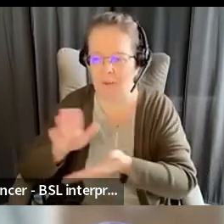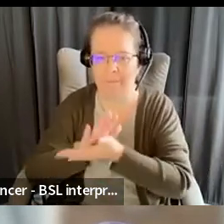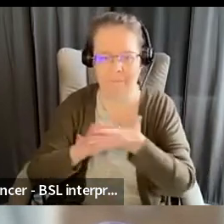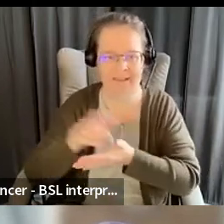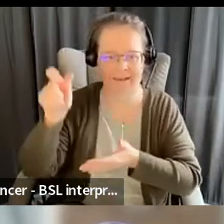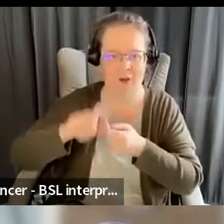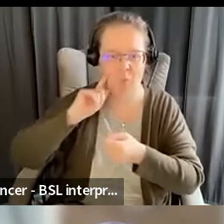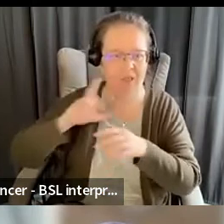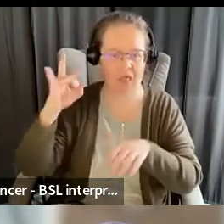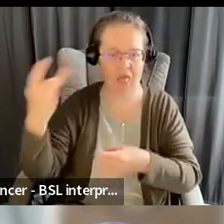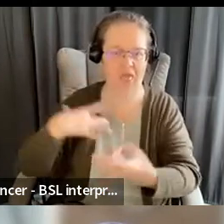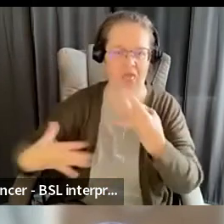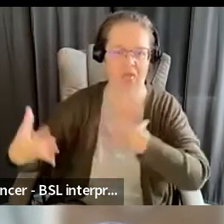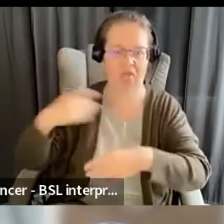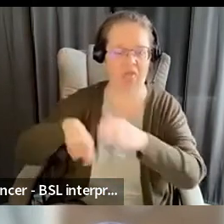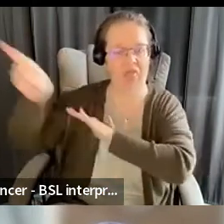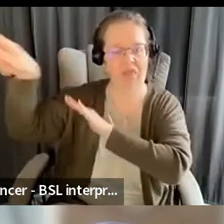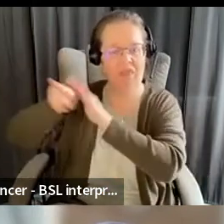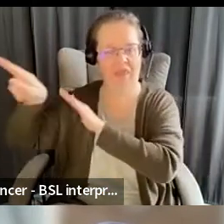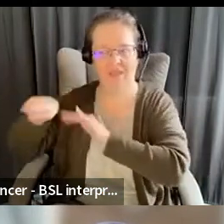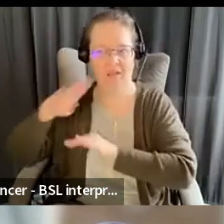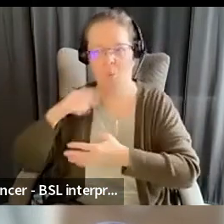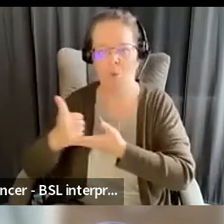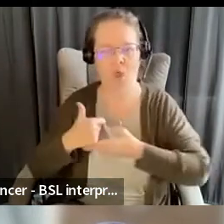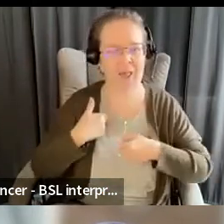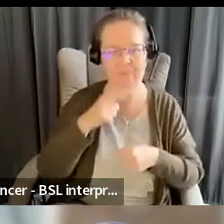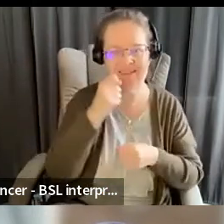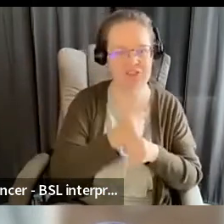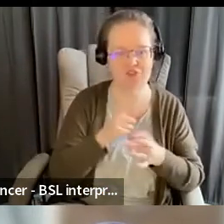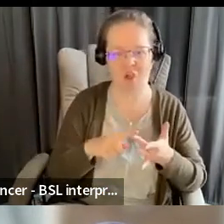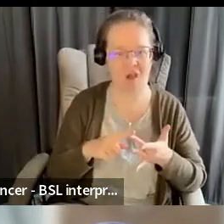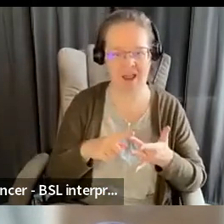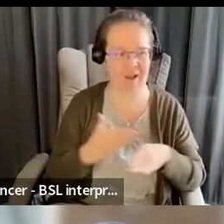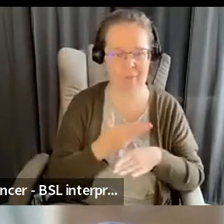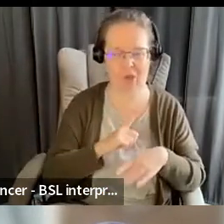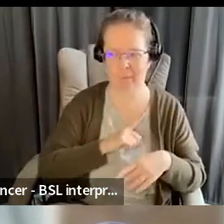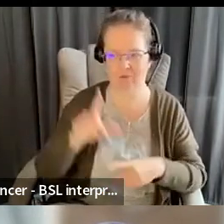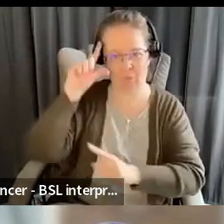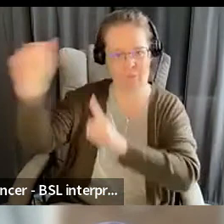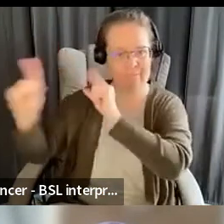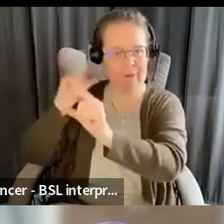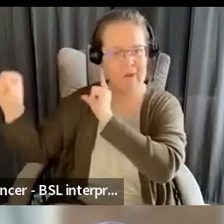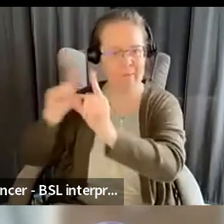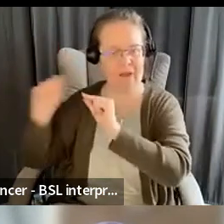guess it's not going to help CGI as an employer. So relatively agile,